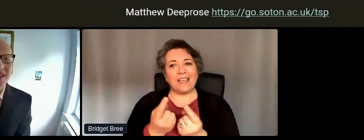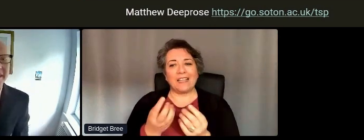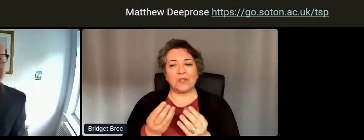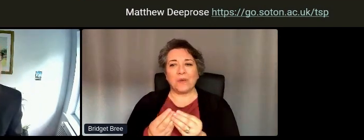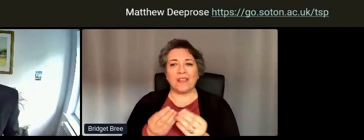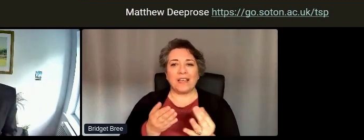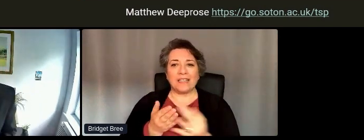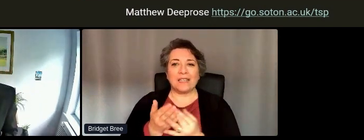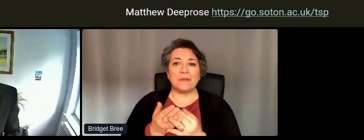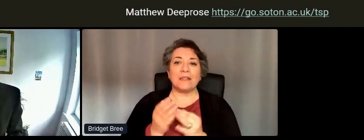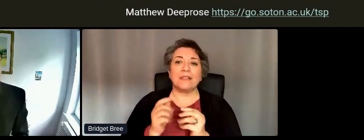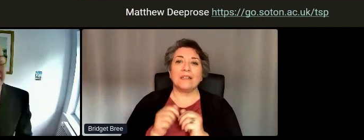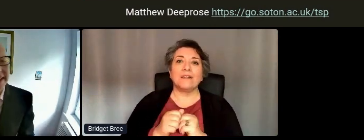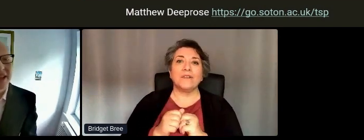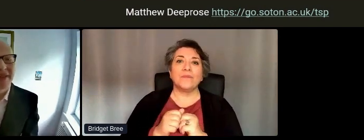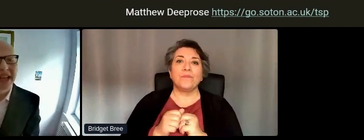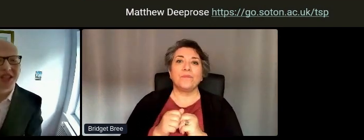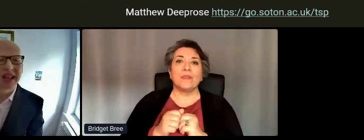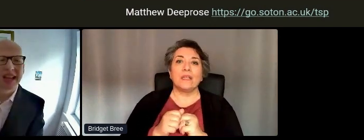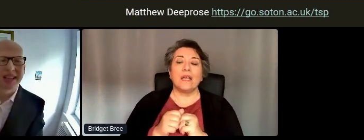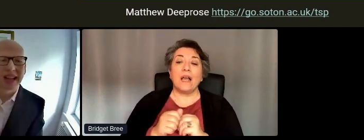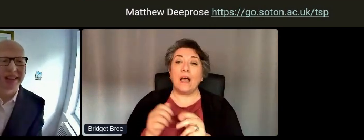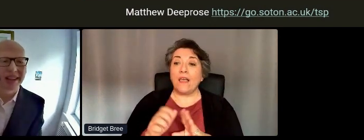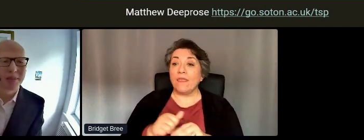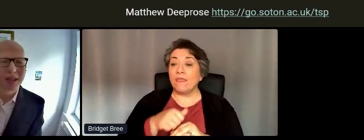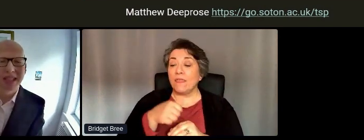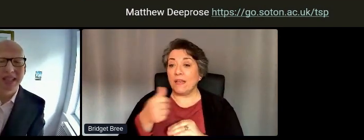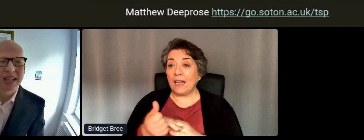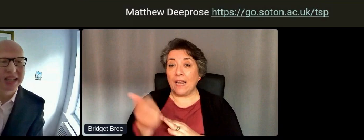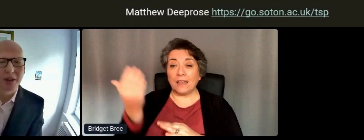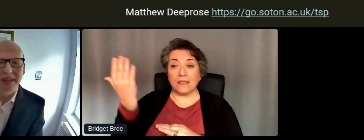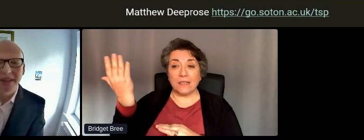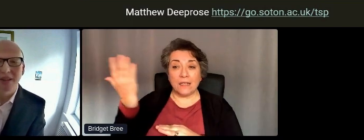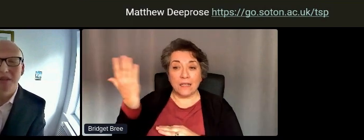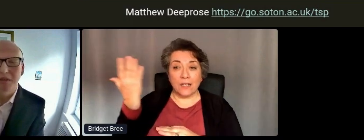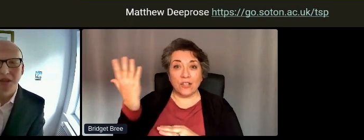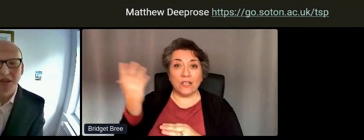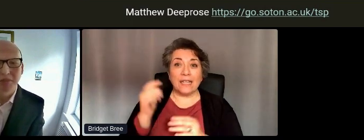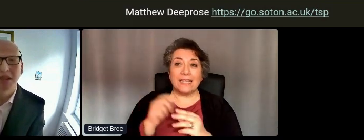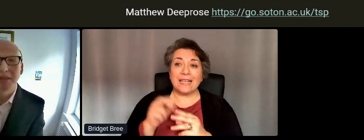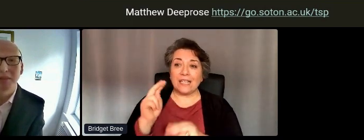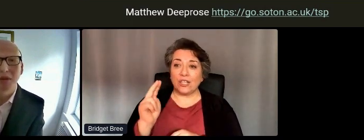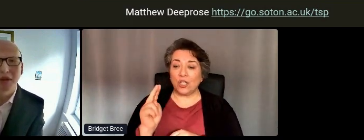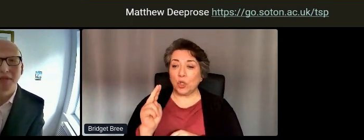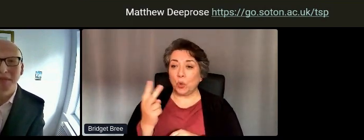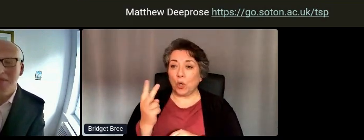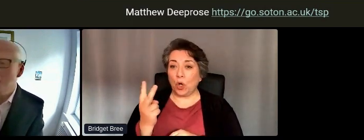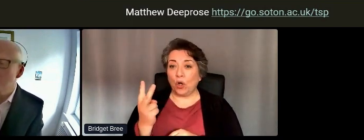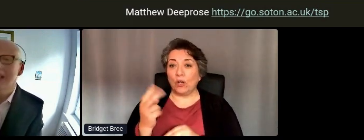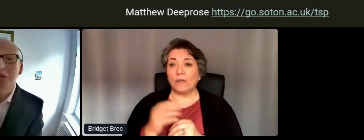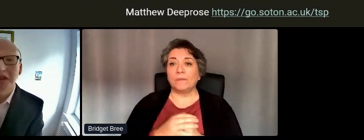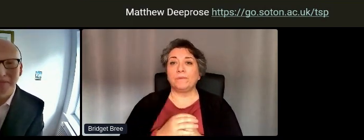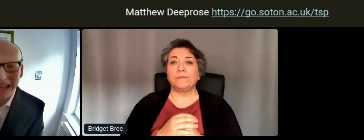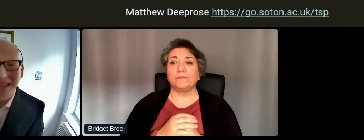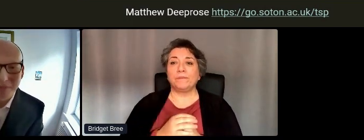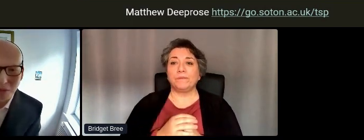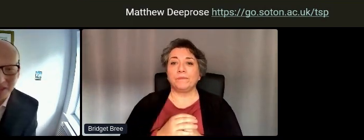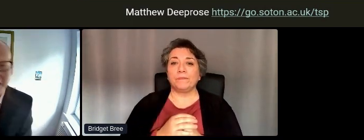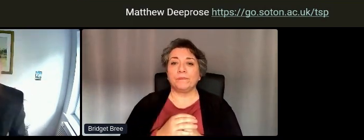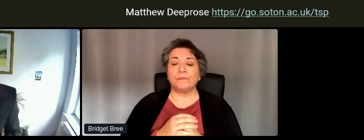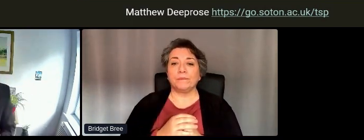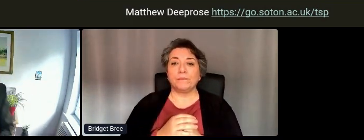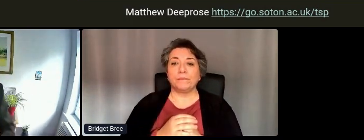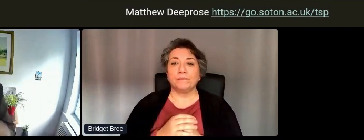next session is at 1400. It's Innovation and Accessibility in Ecosystems, which looks pretty awesome